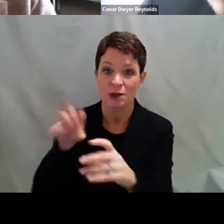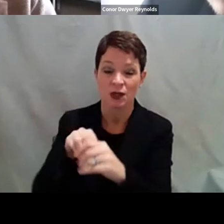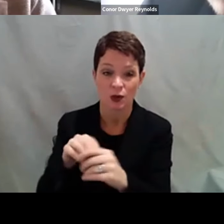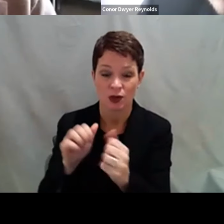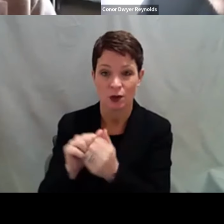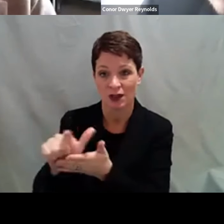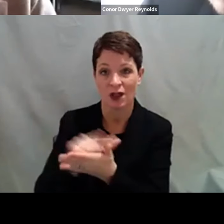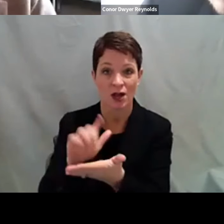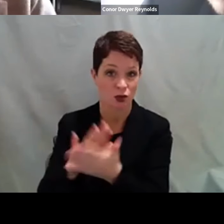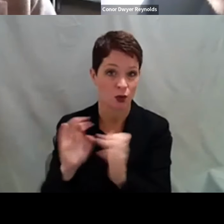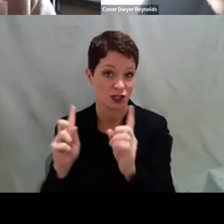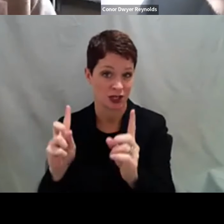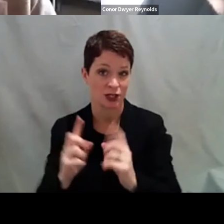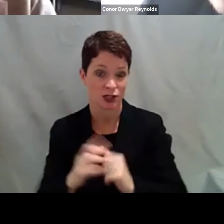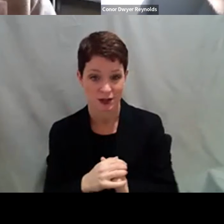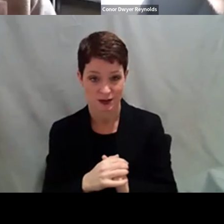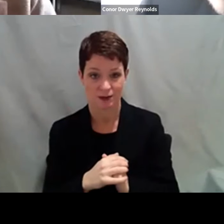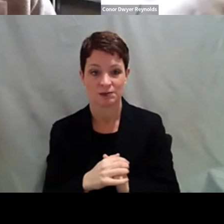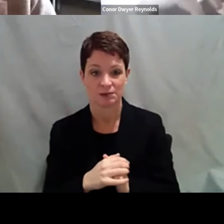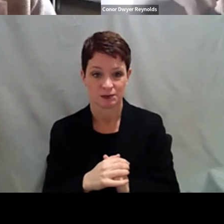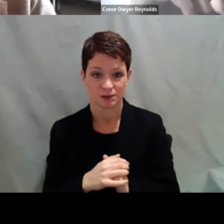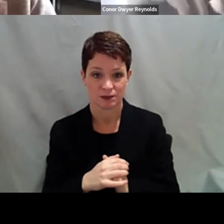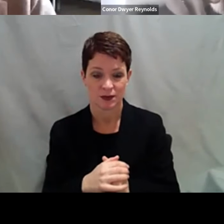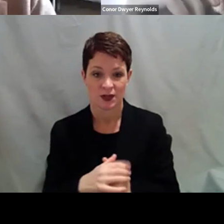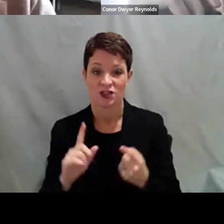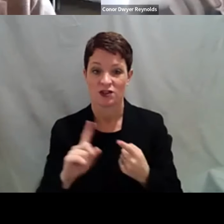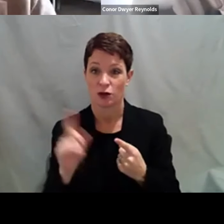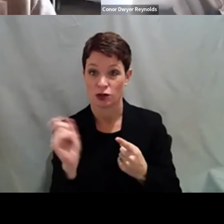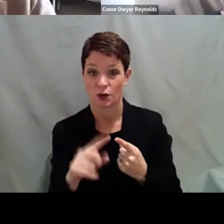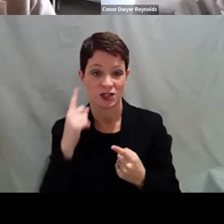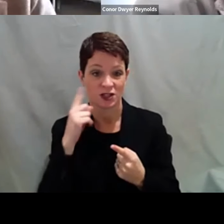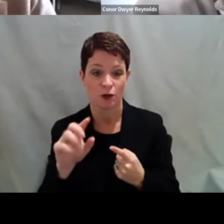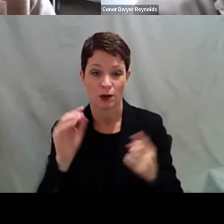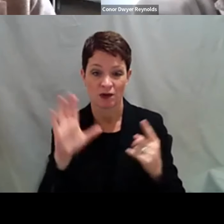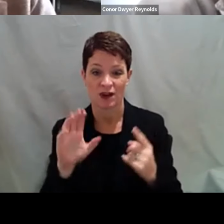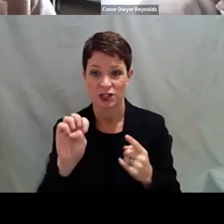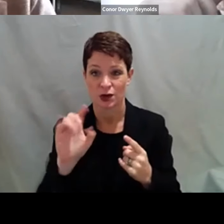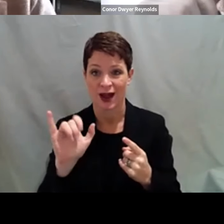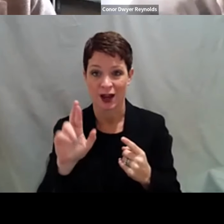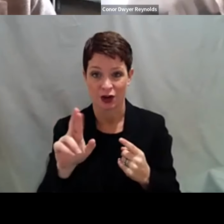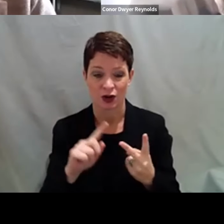school education? So that's for Professor Eyer.